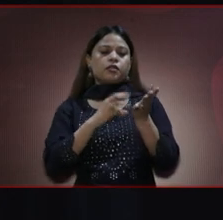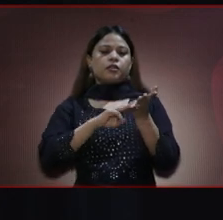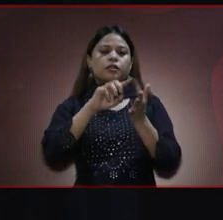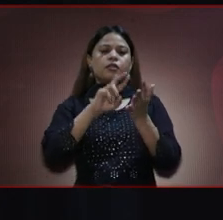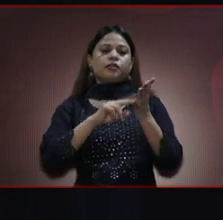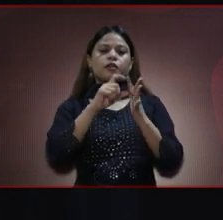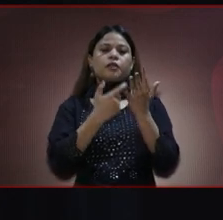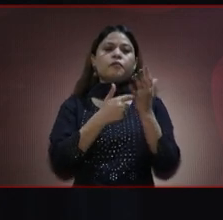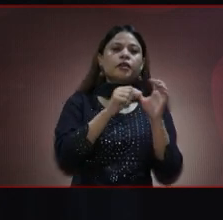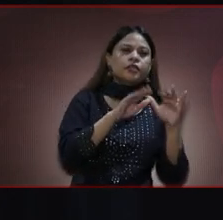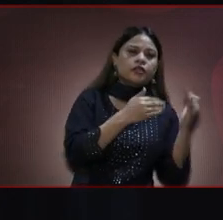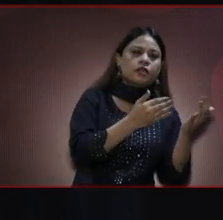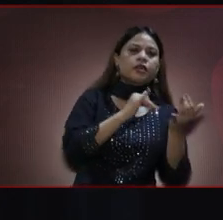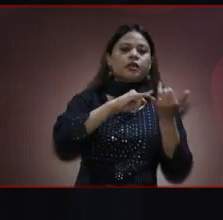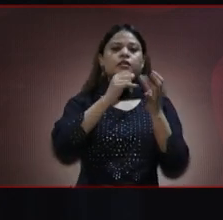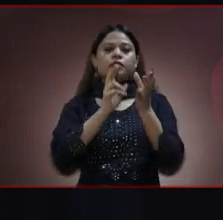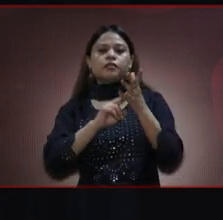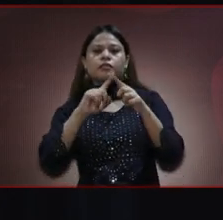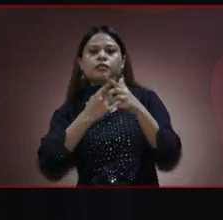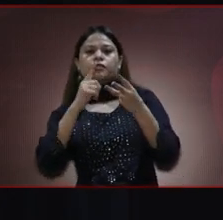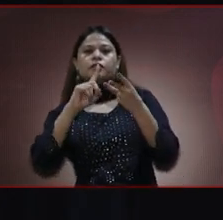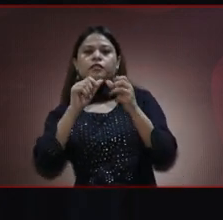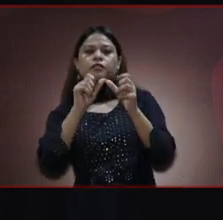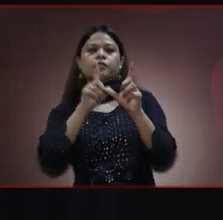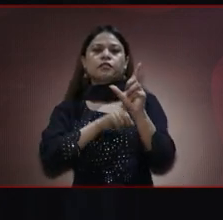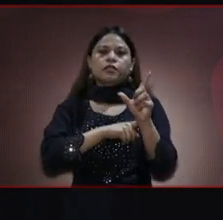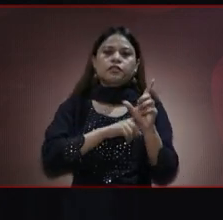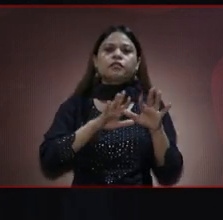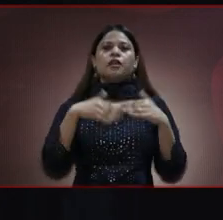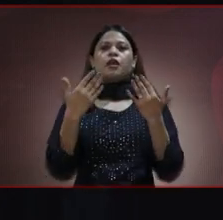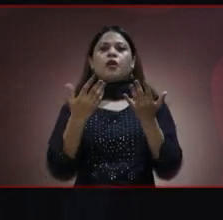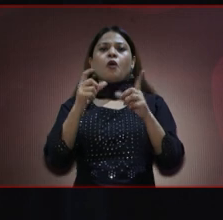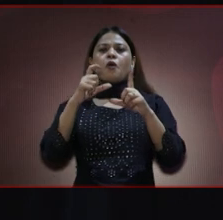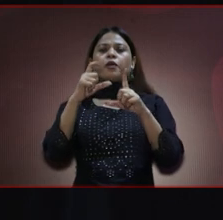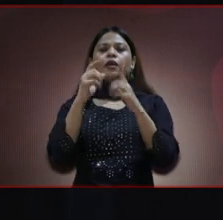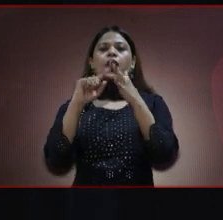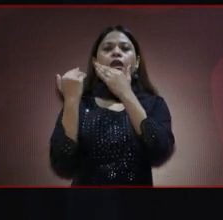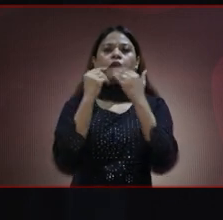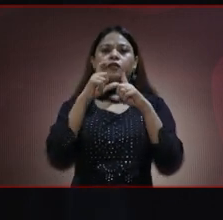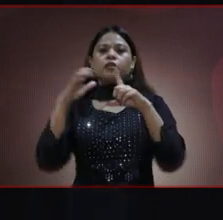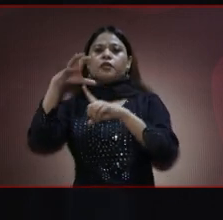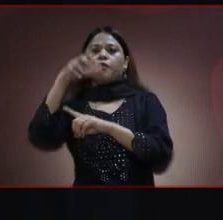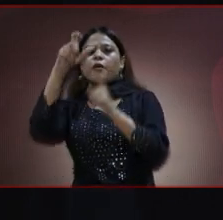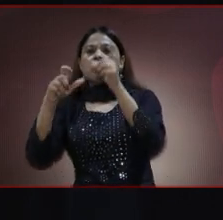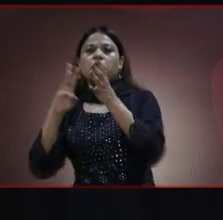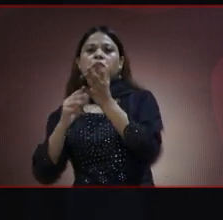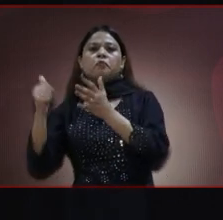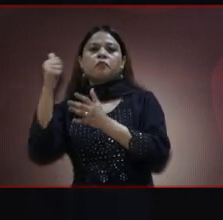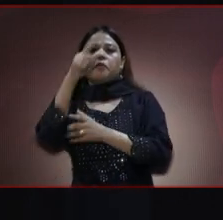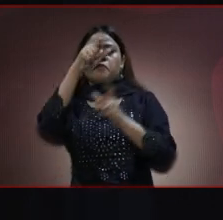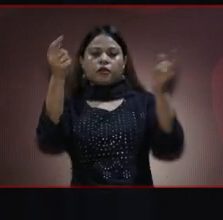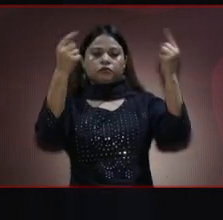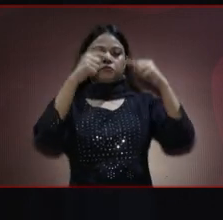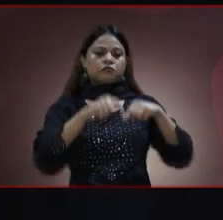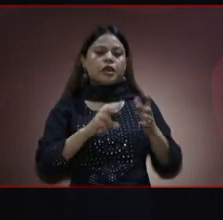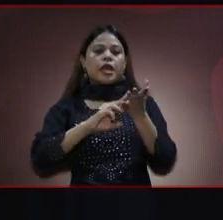Sri Sanjay Kumar, Secretary Department of School Education and Literacy, Professor Dinesh Saklani, Director of